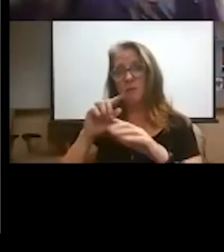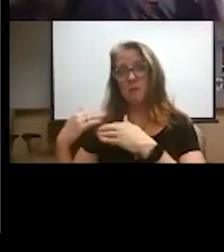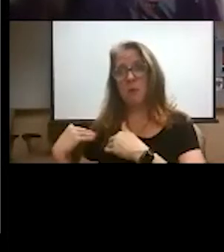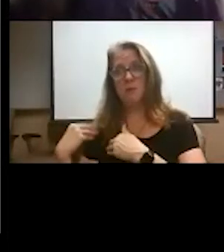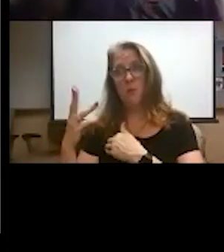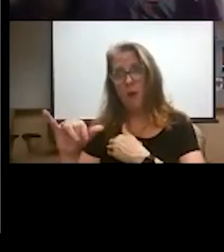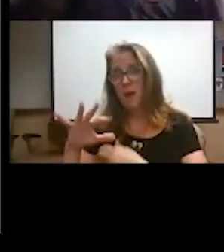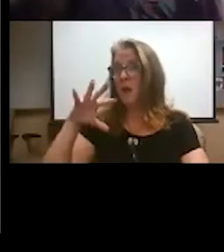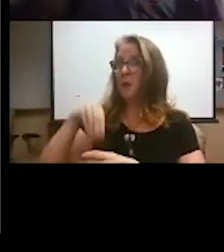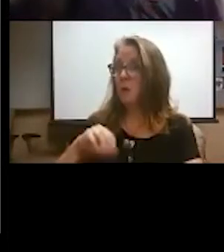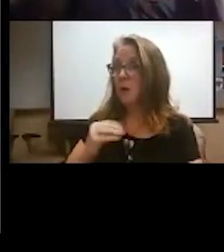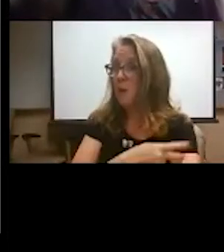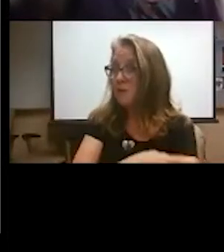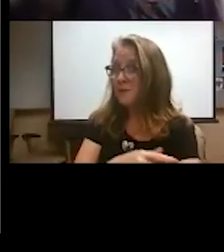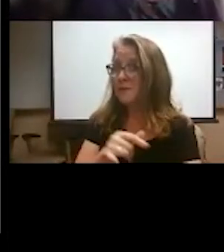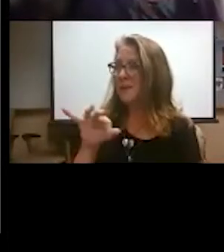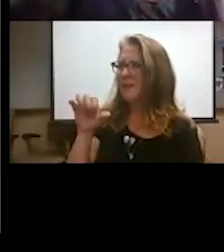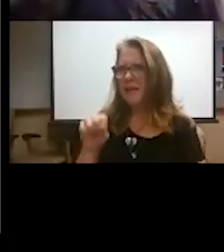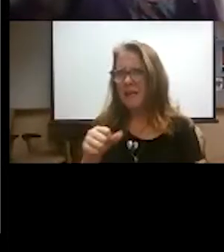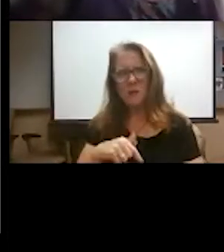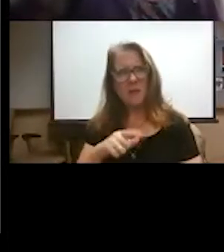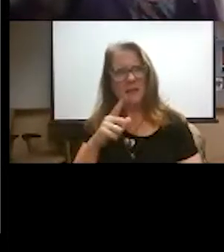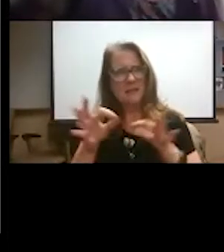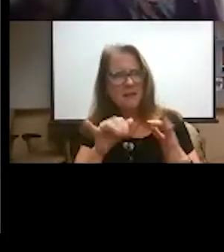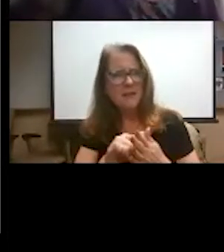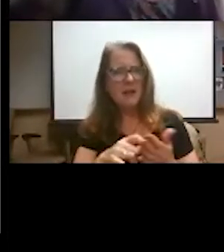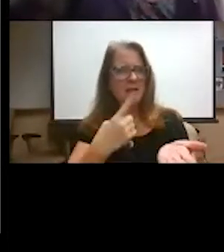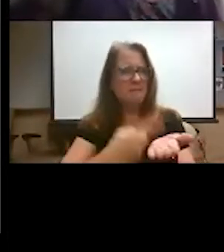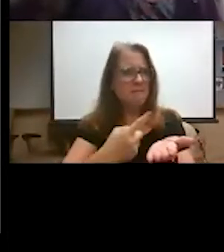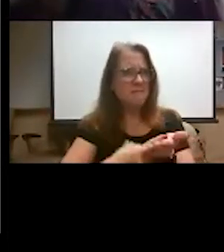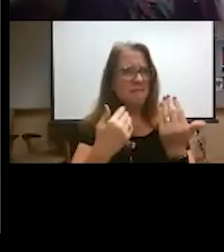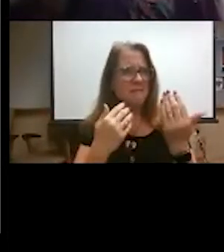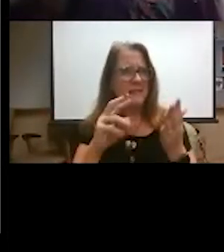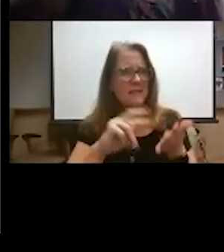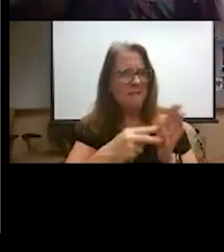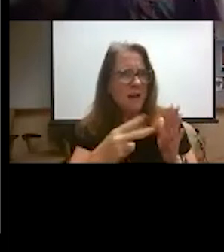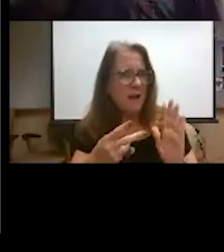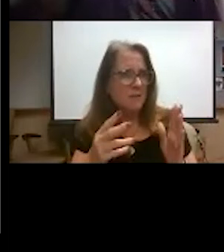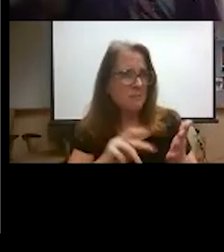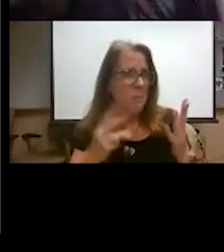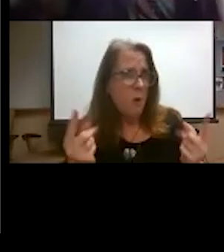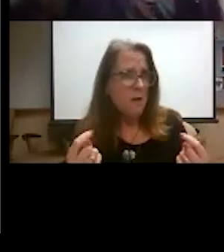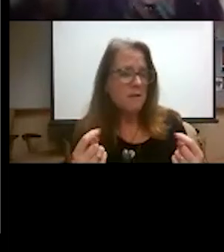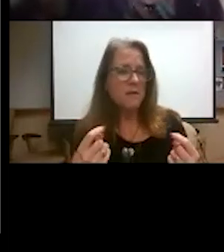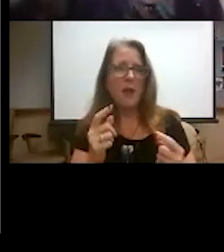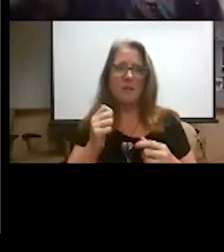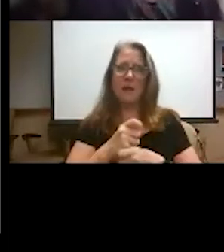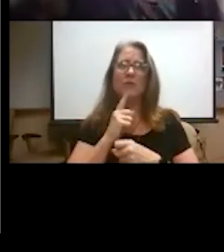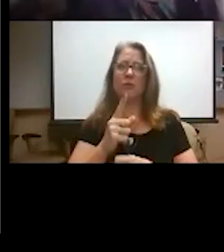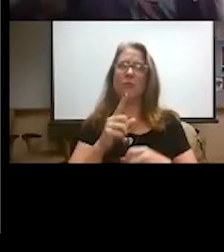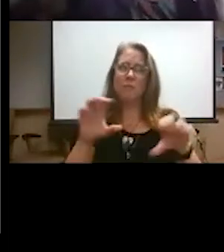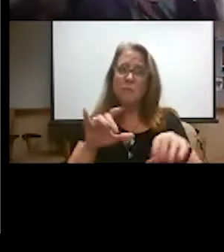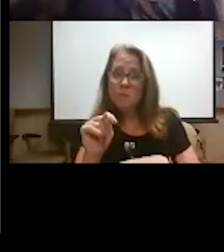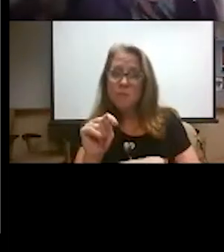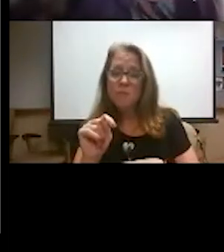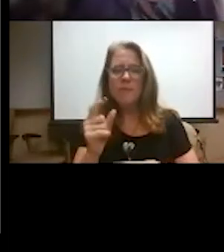our patients? If so, do we talk about it, define it, and hold everybody accountable? Does everyone understand that symptoms